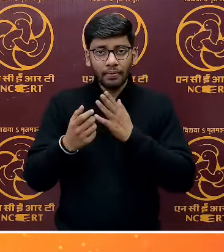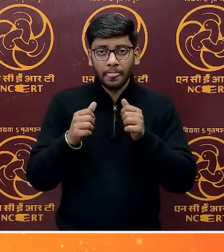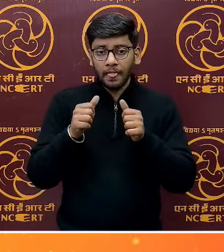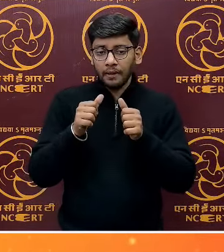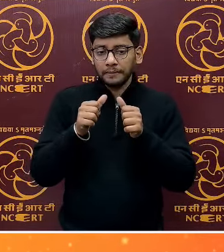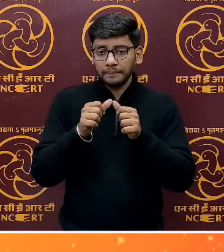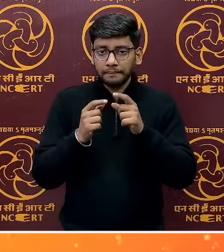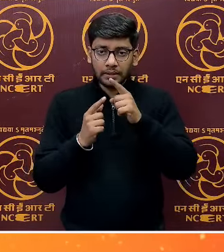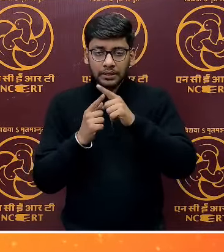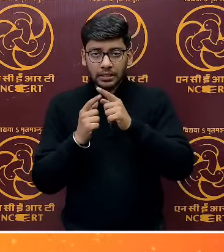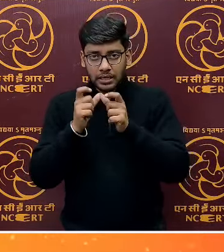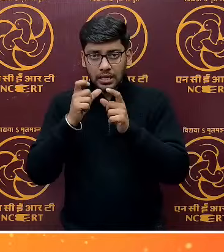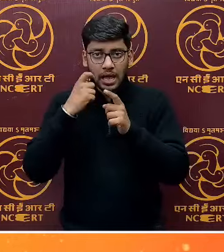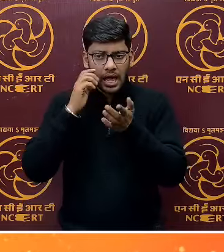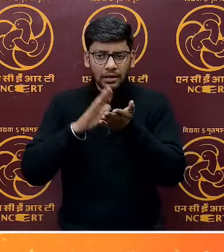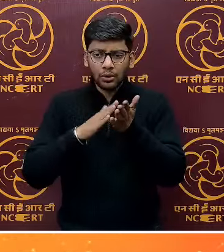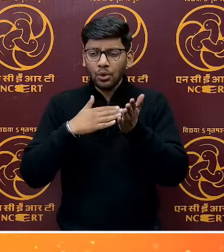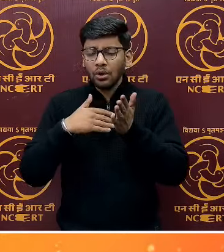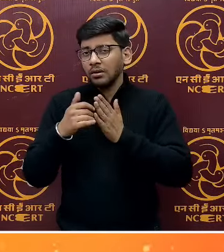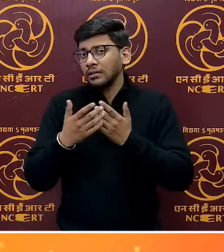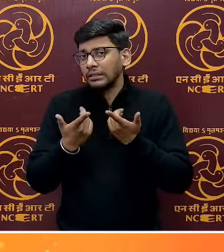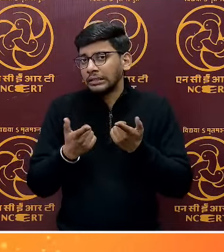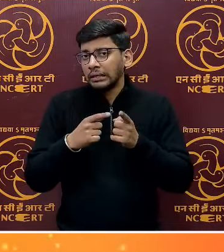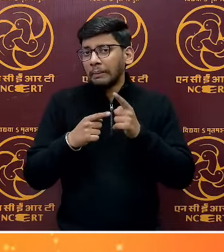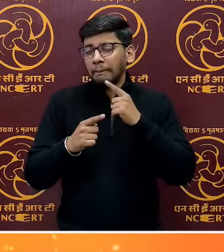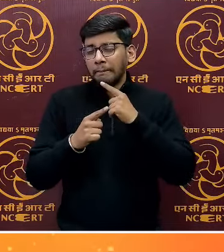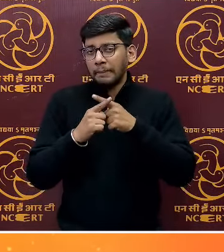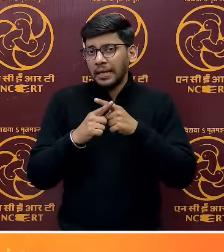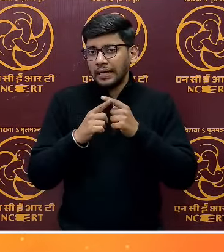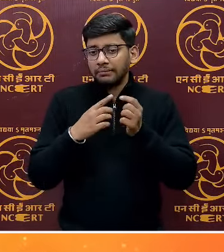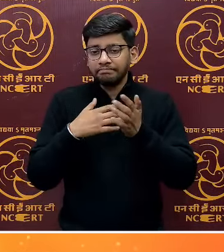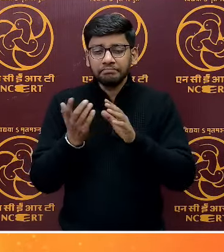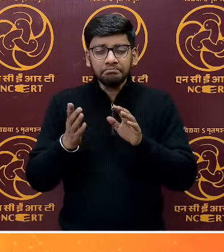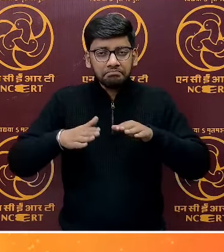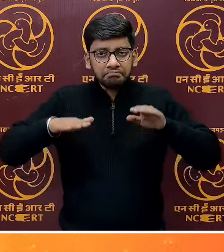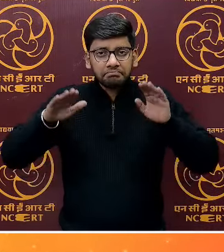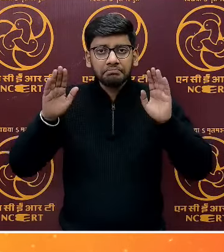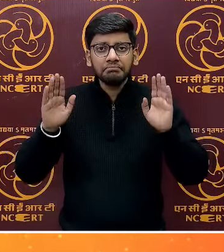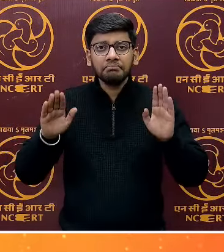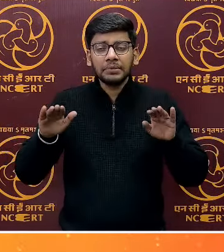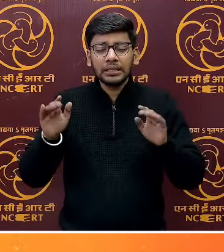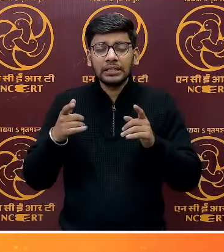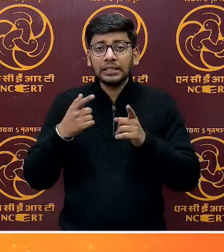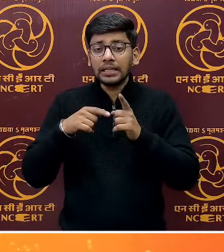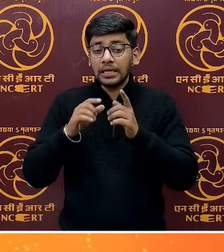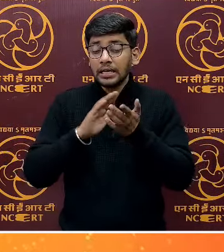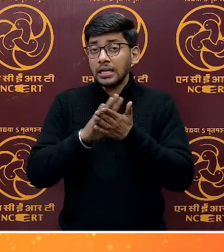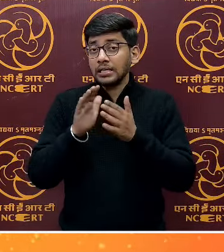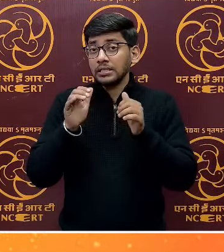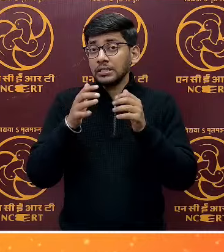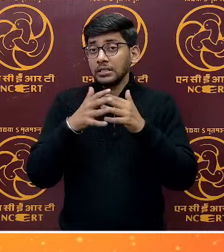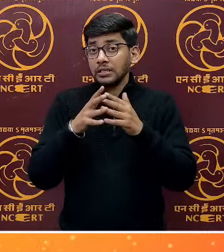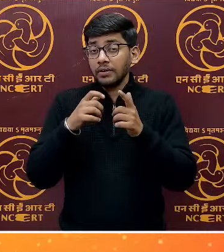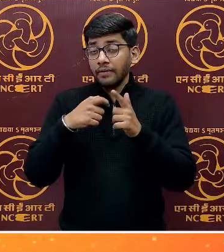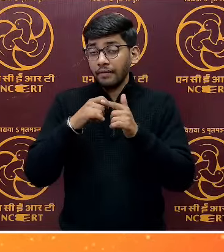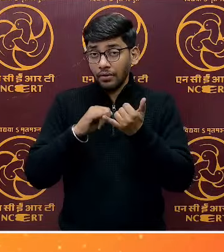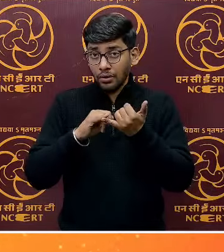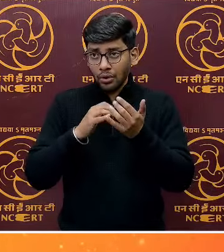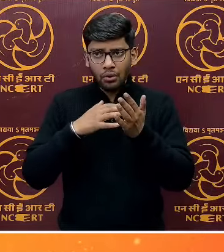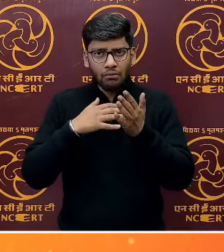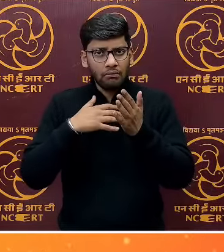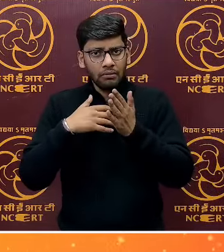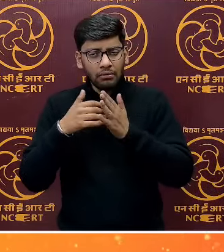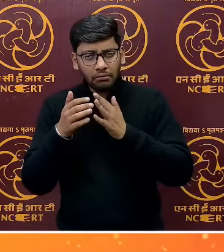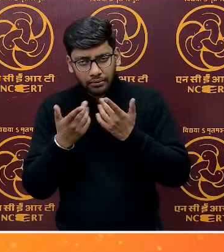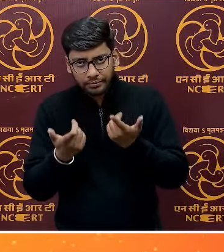the kite, and in its greed they would fly higher, and hawks would then know of their